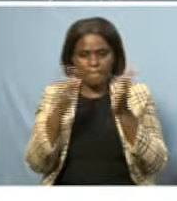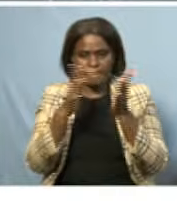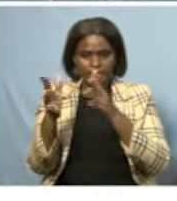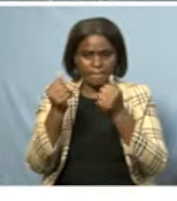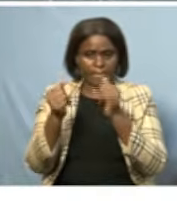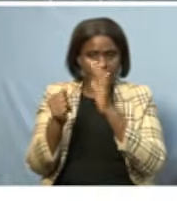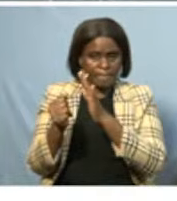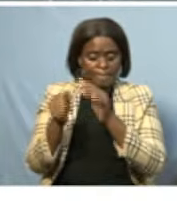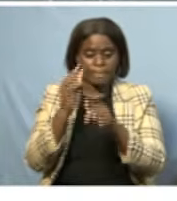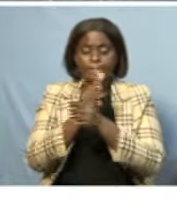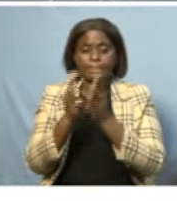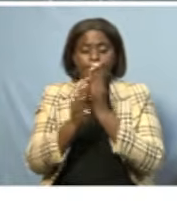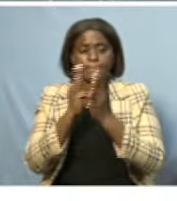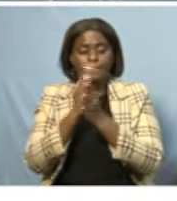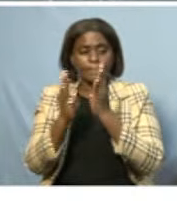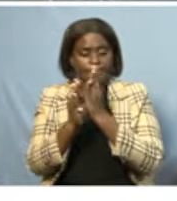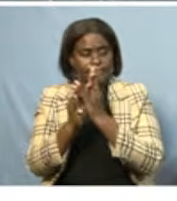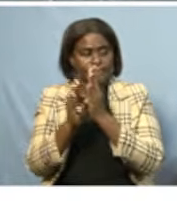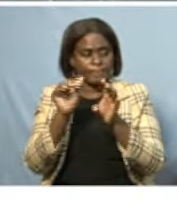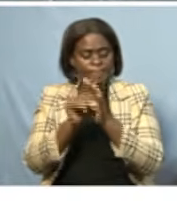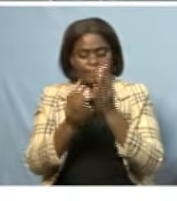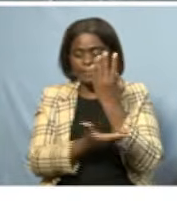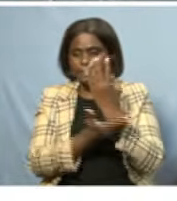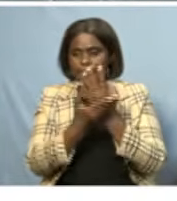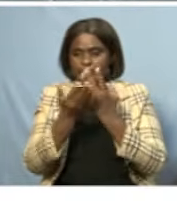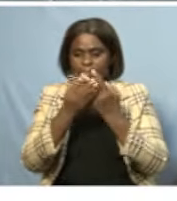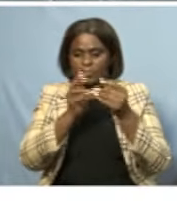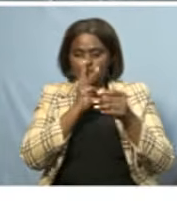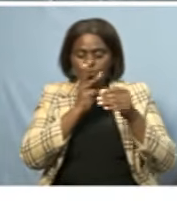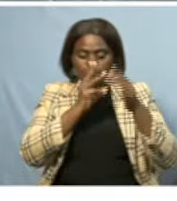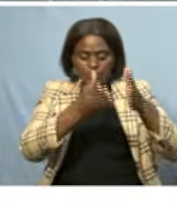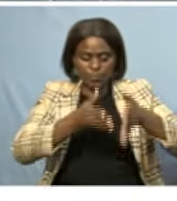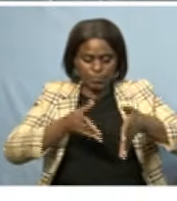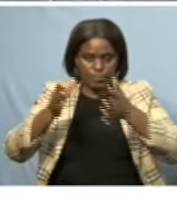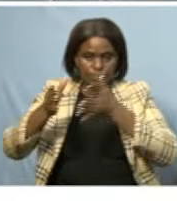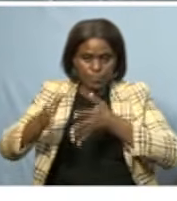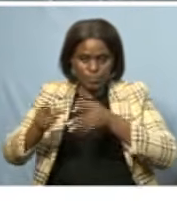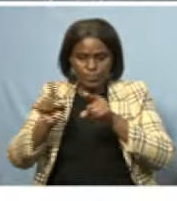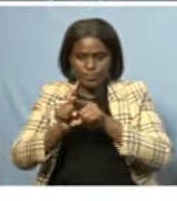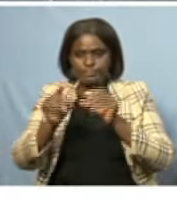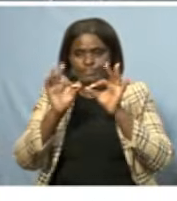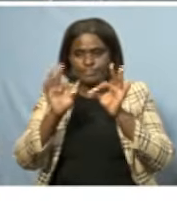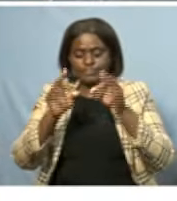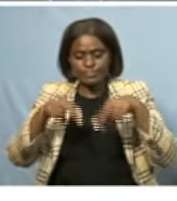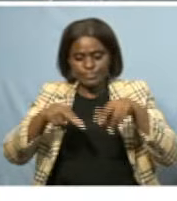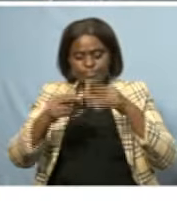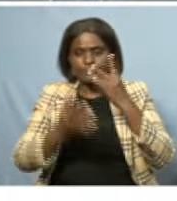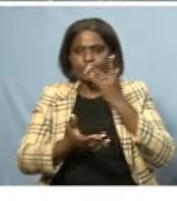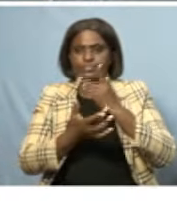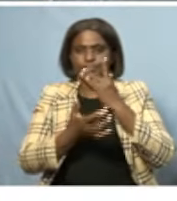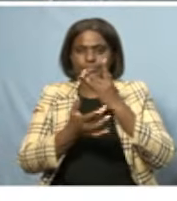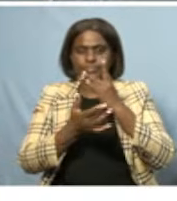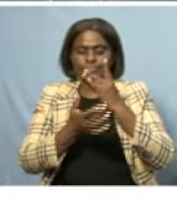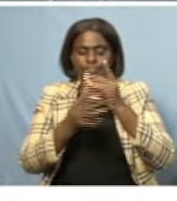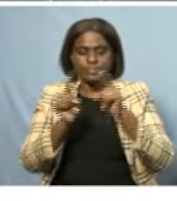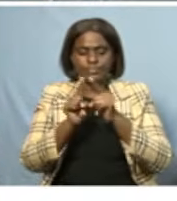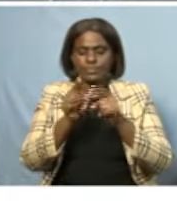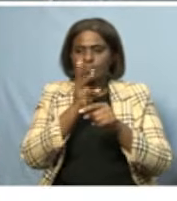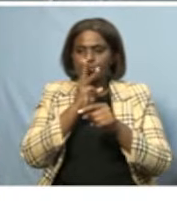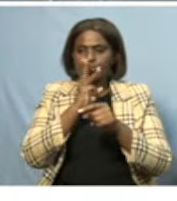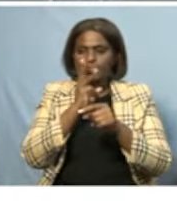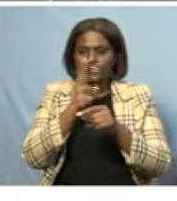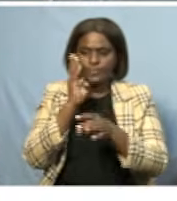climate-resilient infrastructure, improved drainage systems, durable road technologies, and